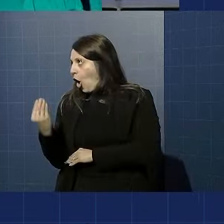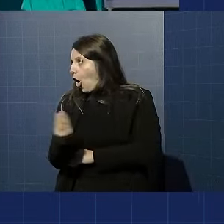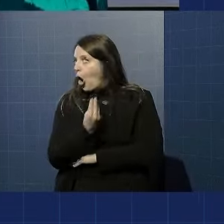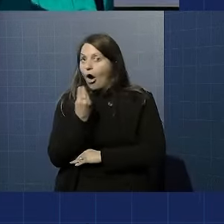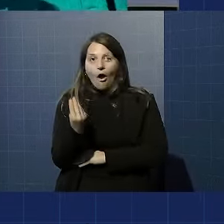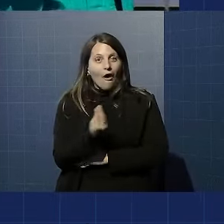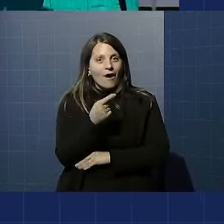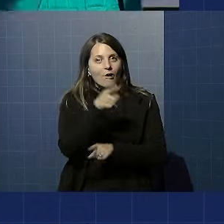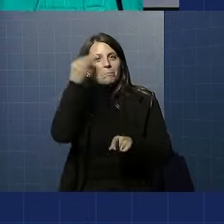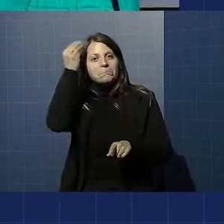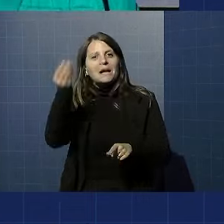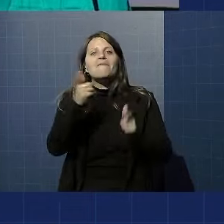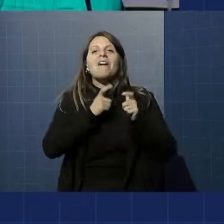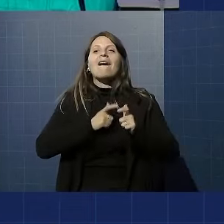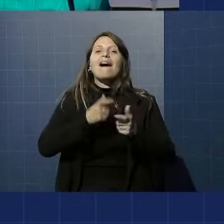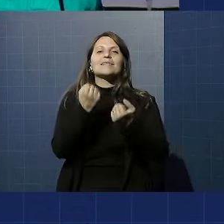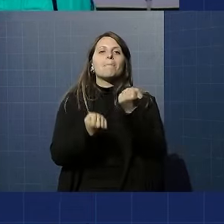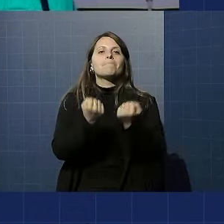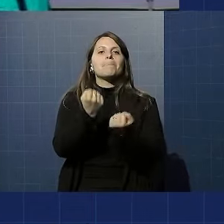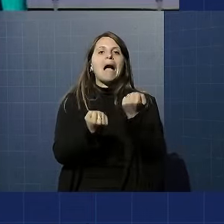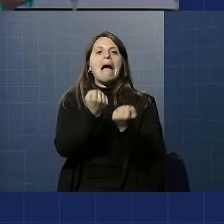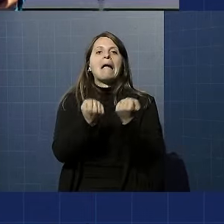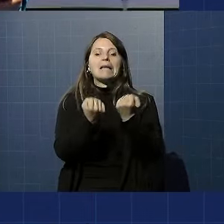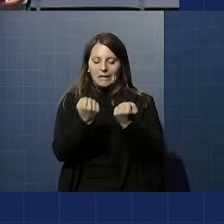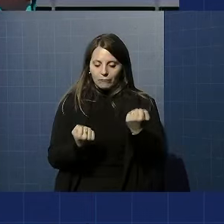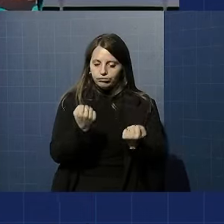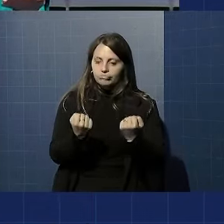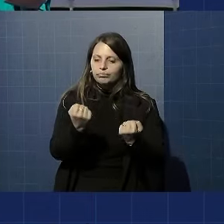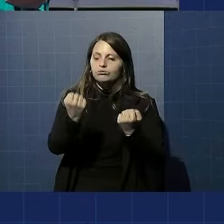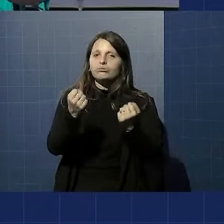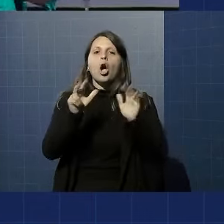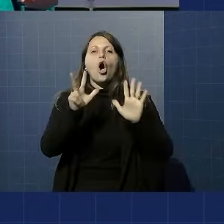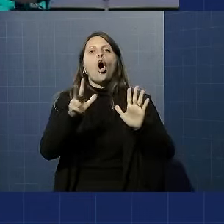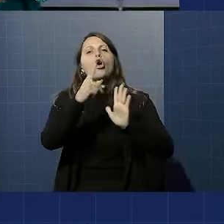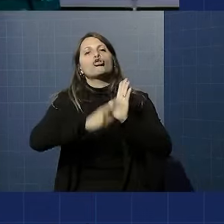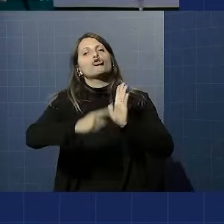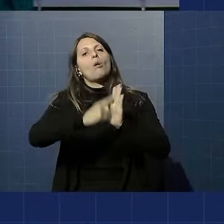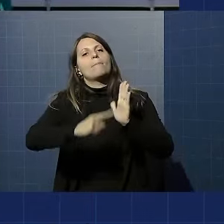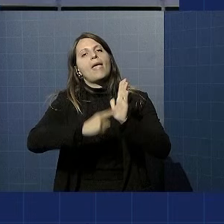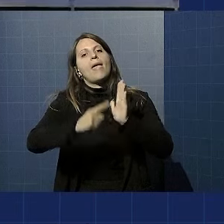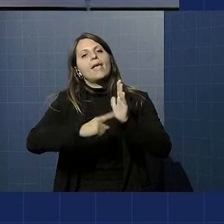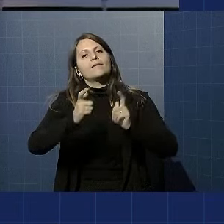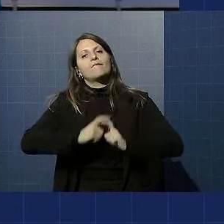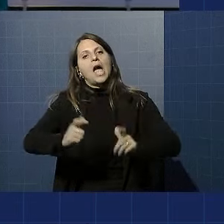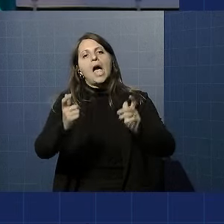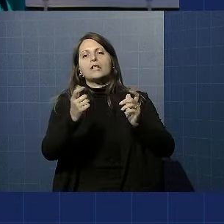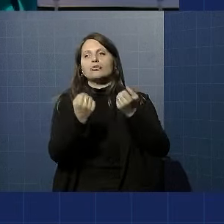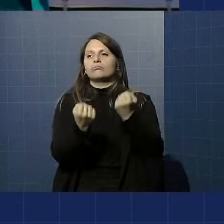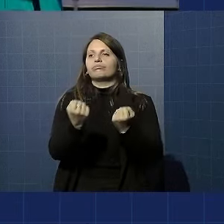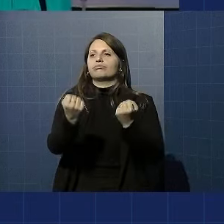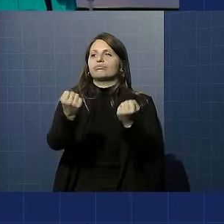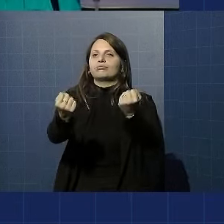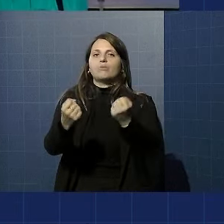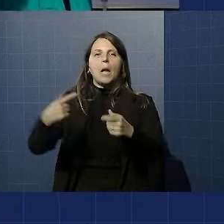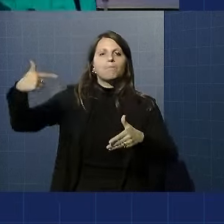for 8 months. You need to drive for 8 months. You cannot get out of the car to stop at the gas station or something like that. This is very boring. I